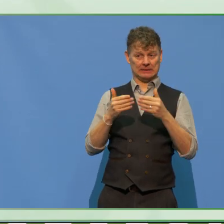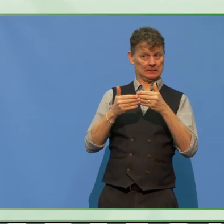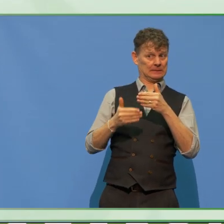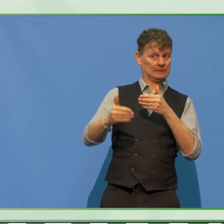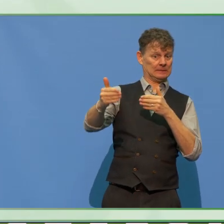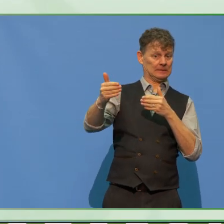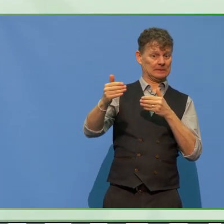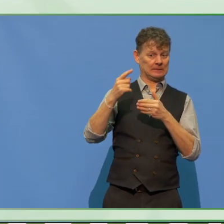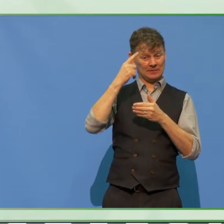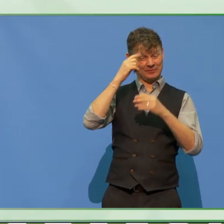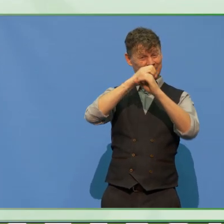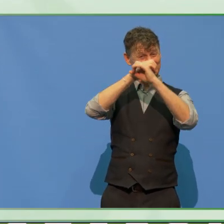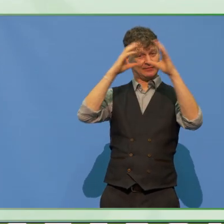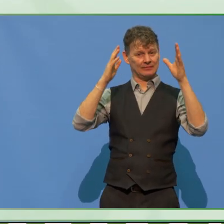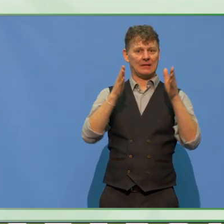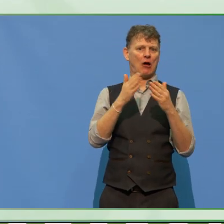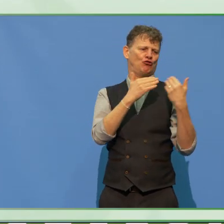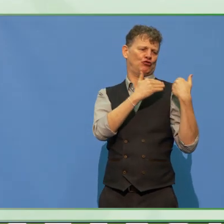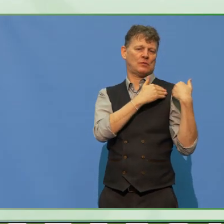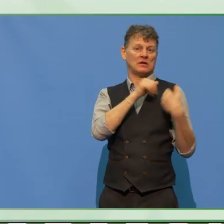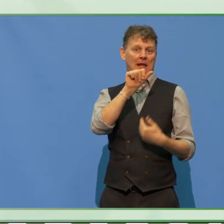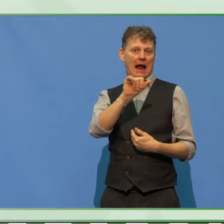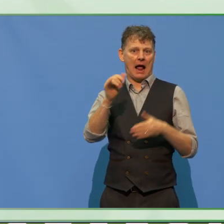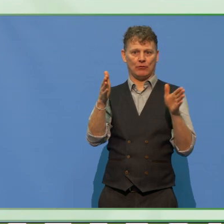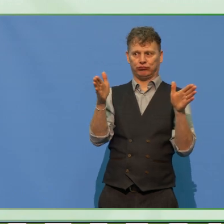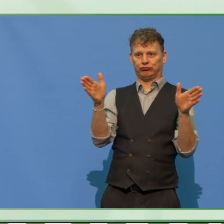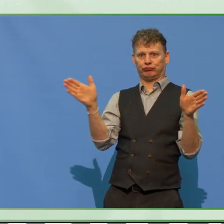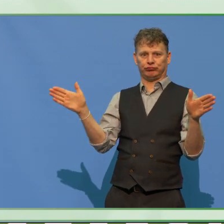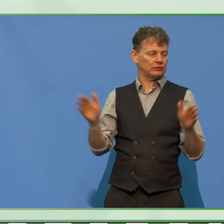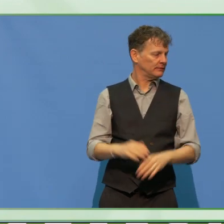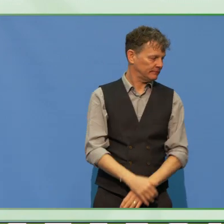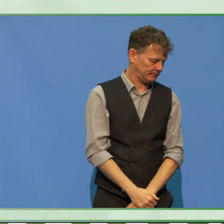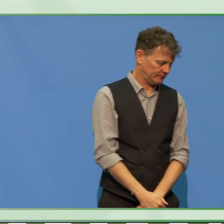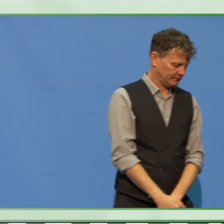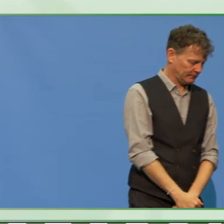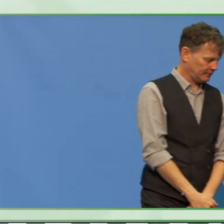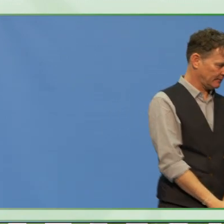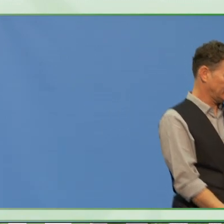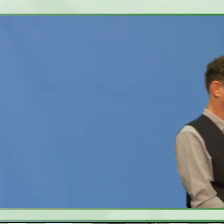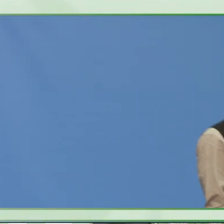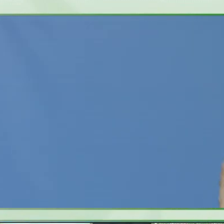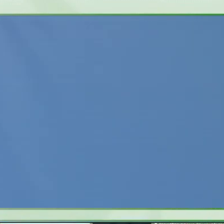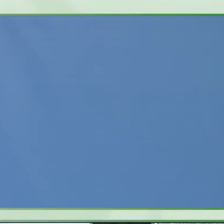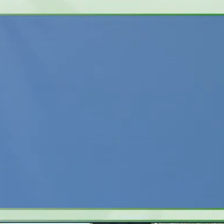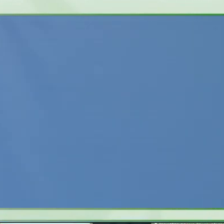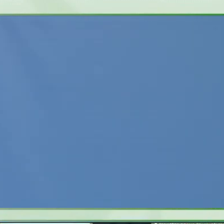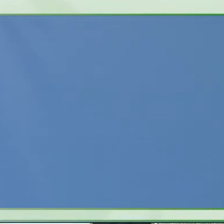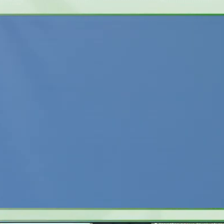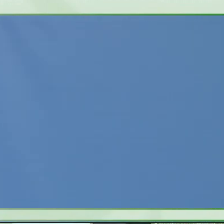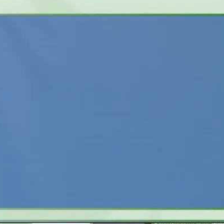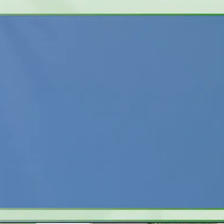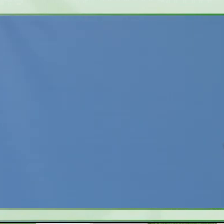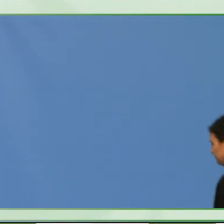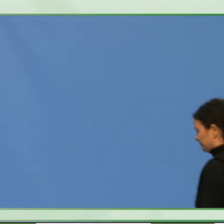my now broader remit with responsible AI, privacy, and more. And maybe if I could take it from the large infrastructure of Microsoft as